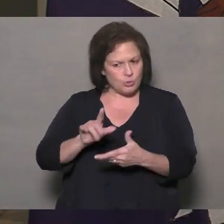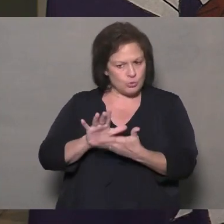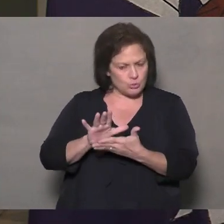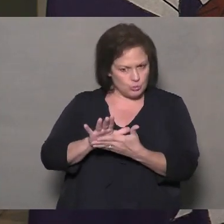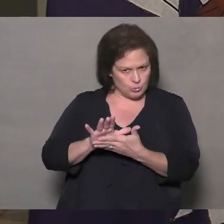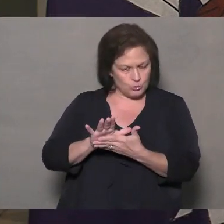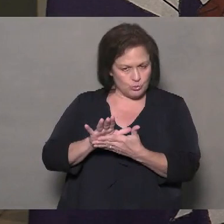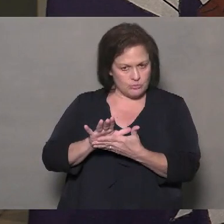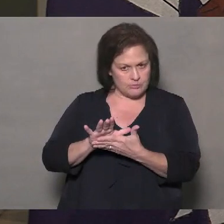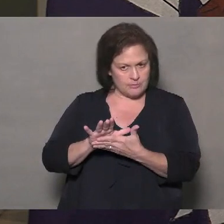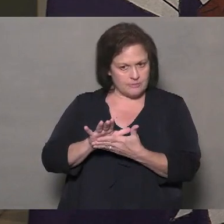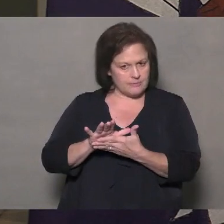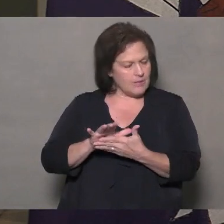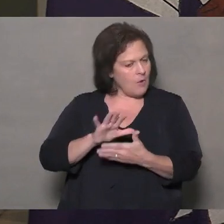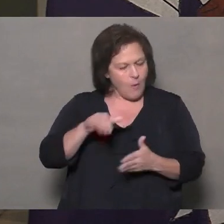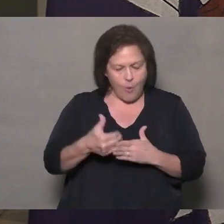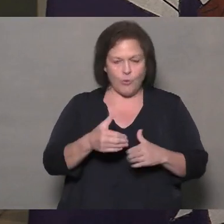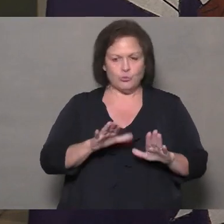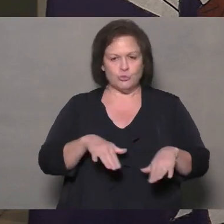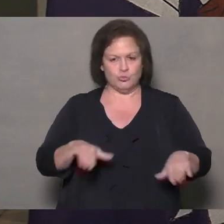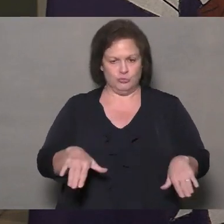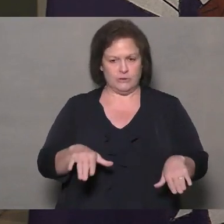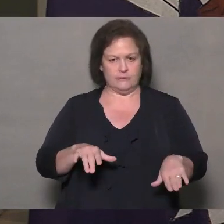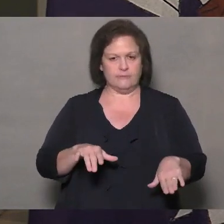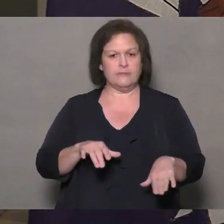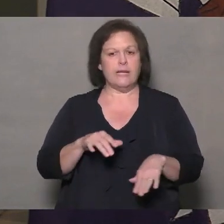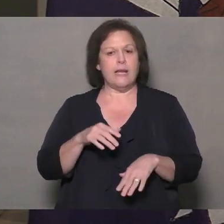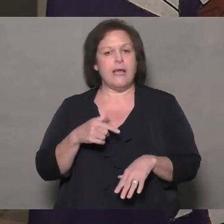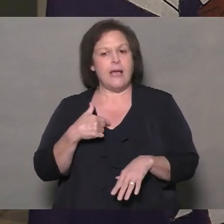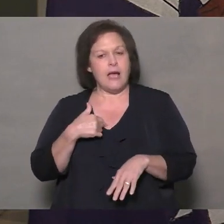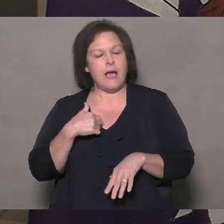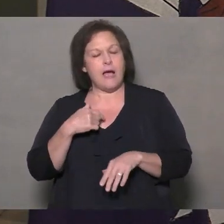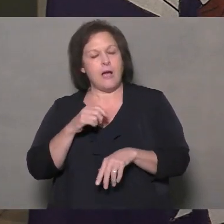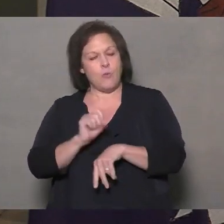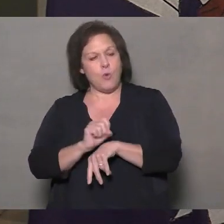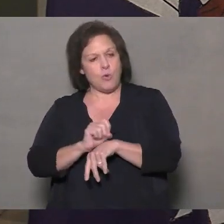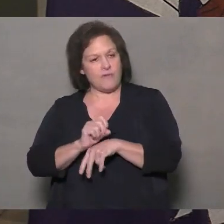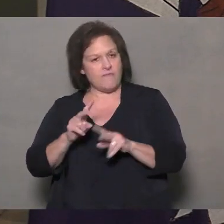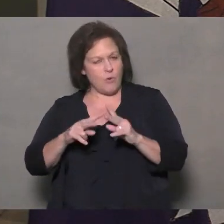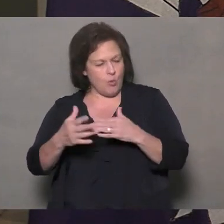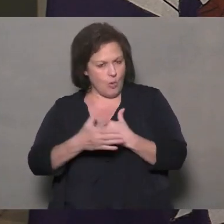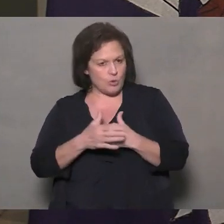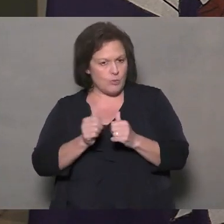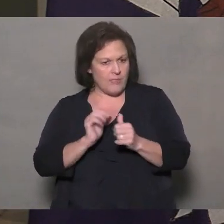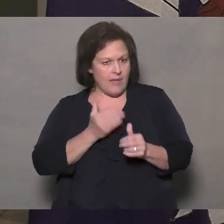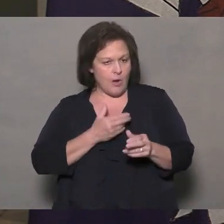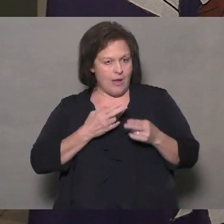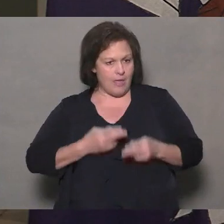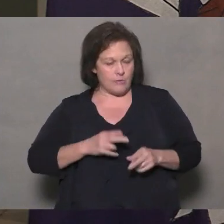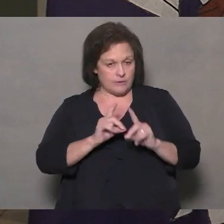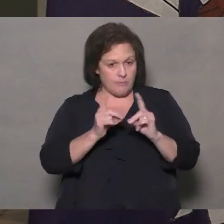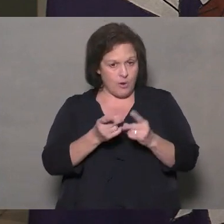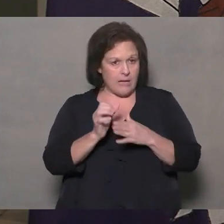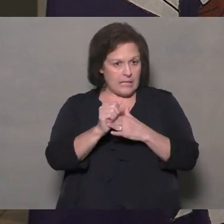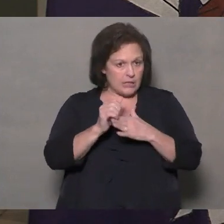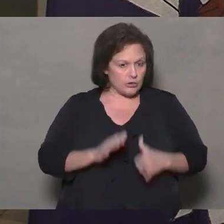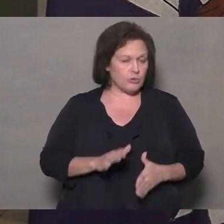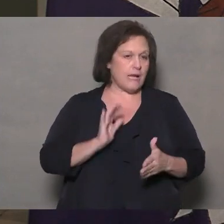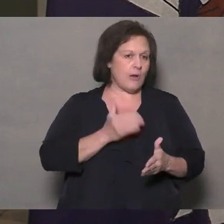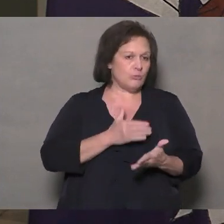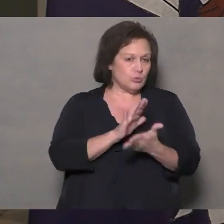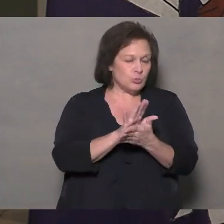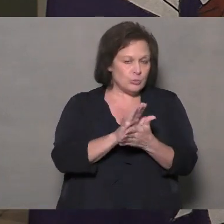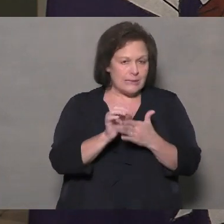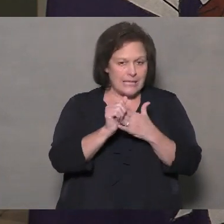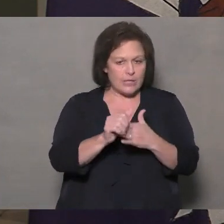person, every child. I have worked closely with our health department leadership and with our school